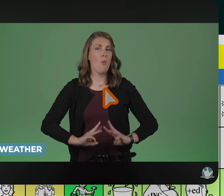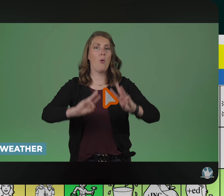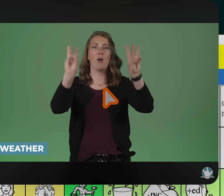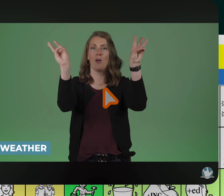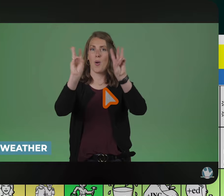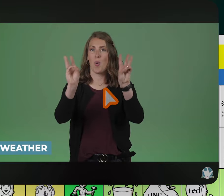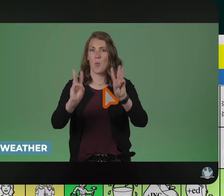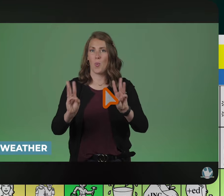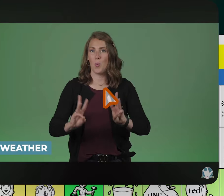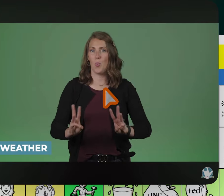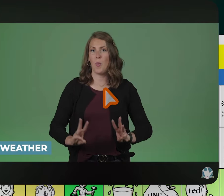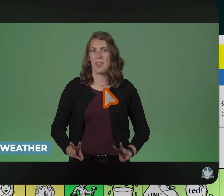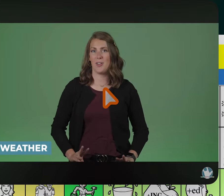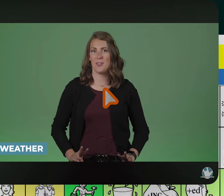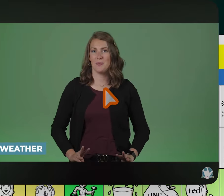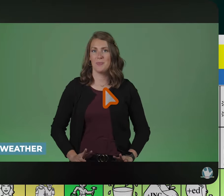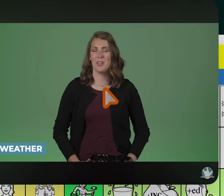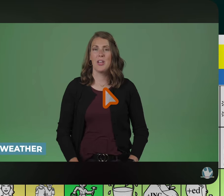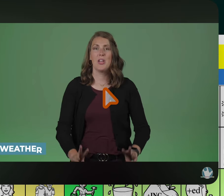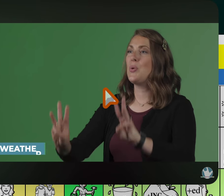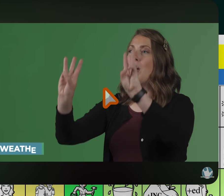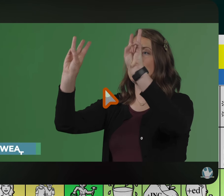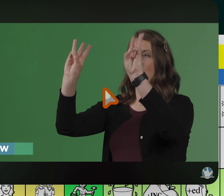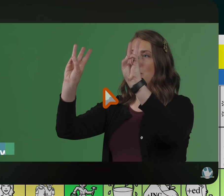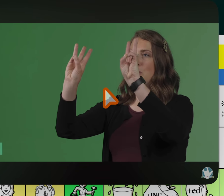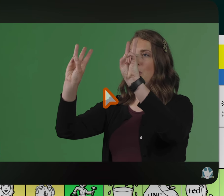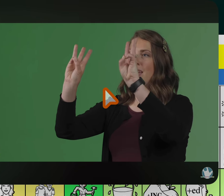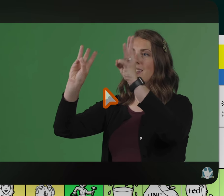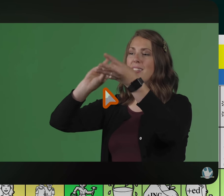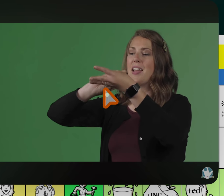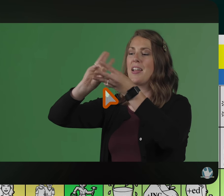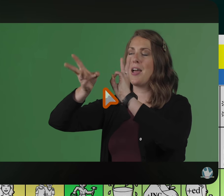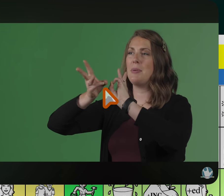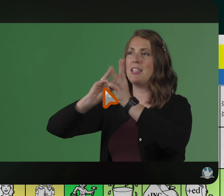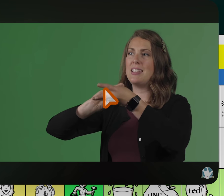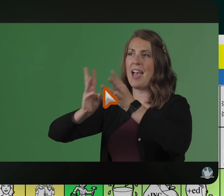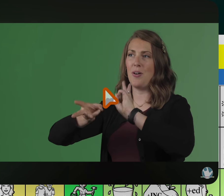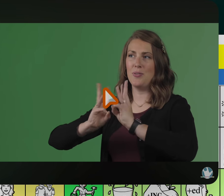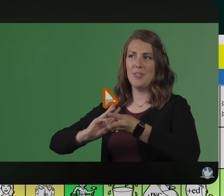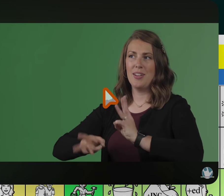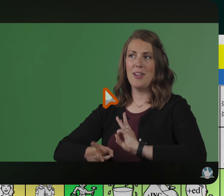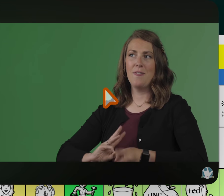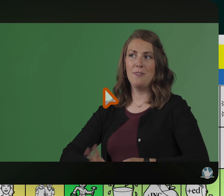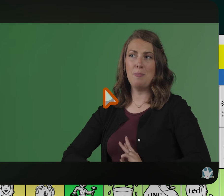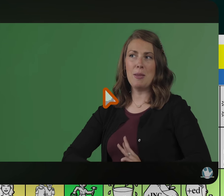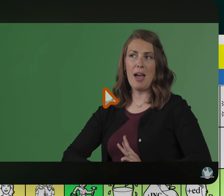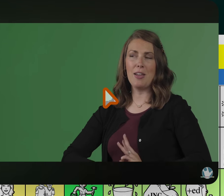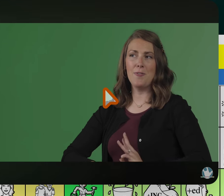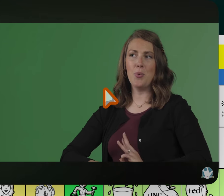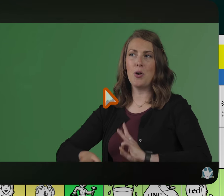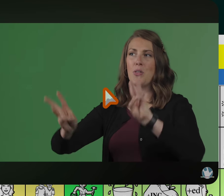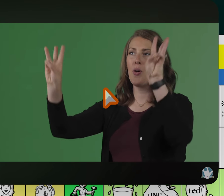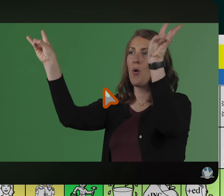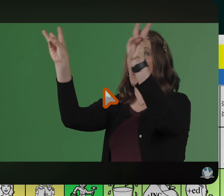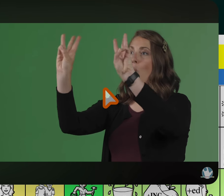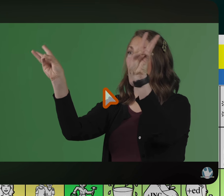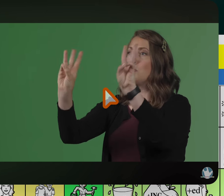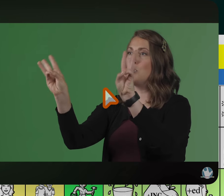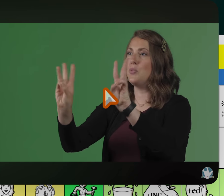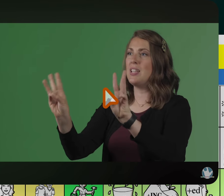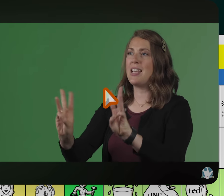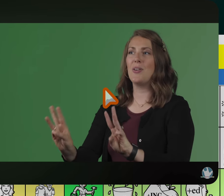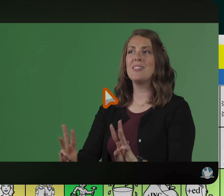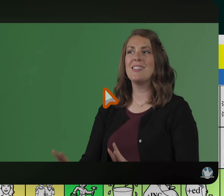Weather or weather. You have W hands coming down, flipping back and forth,